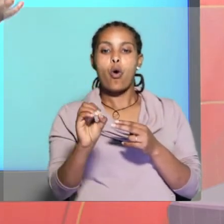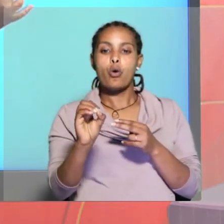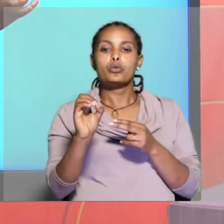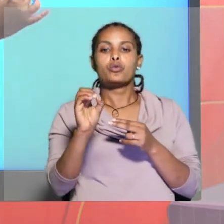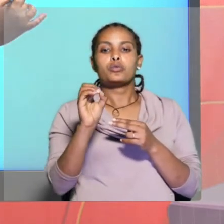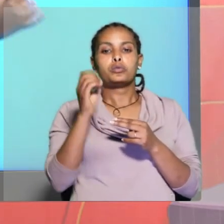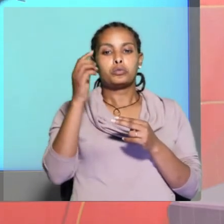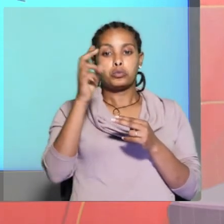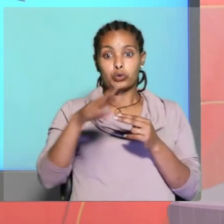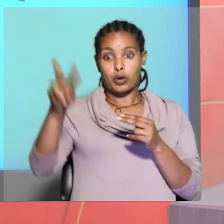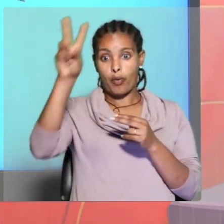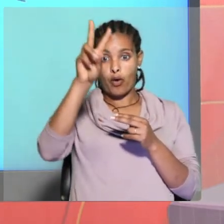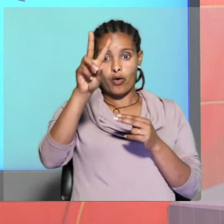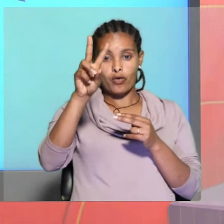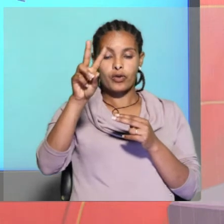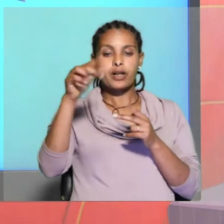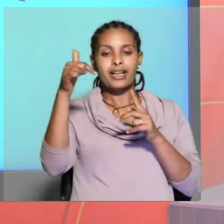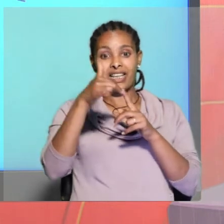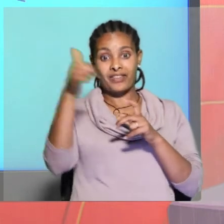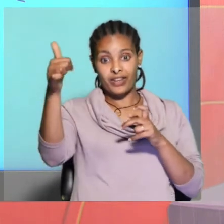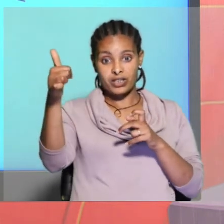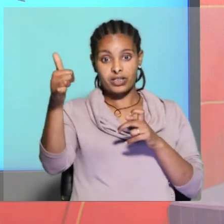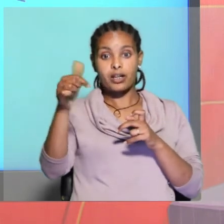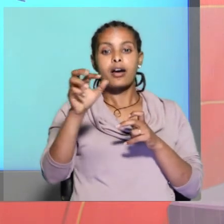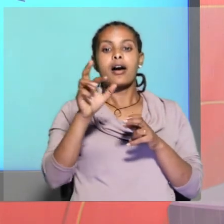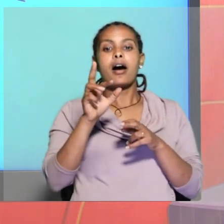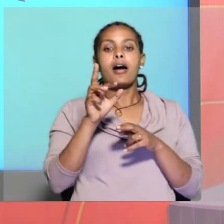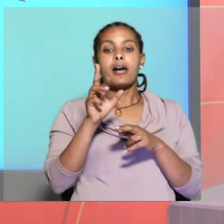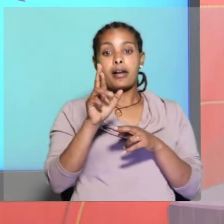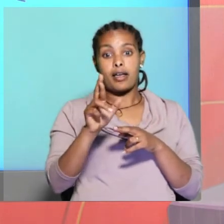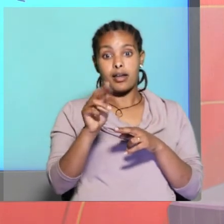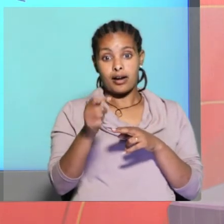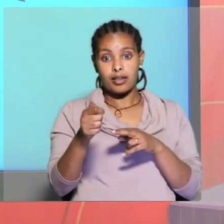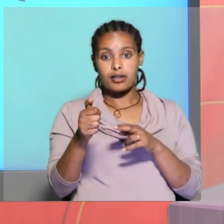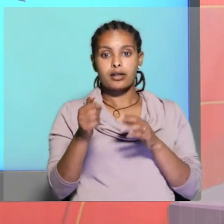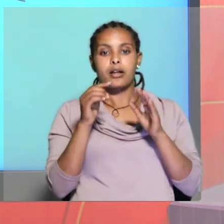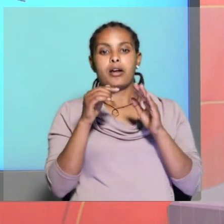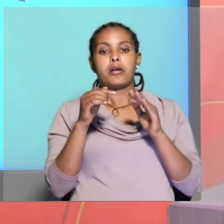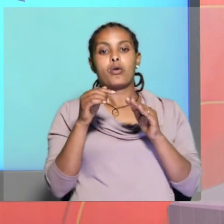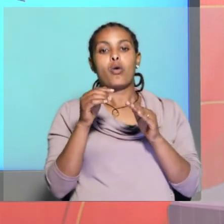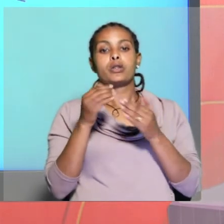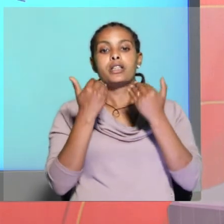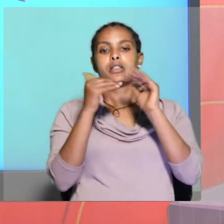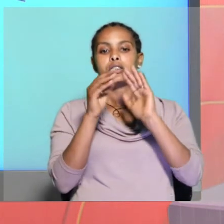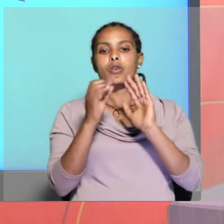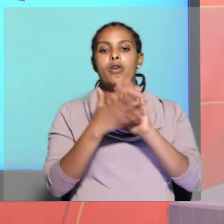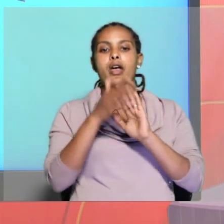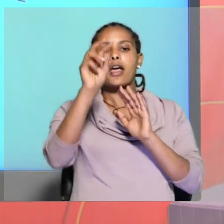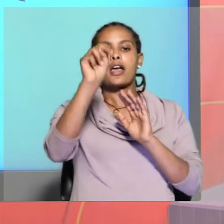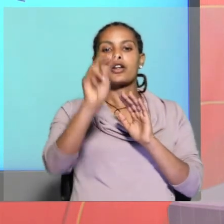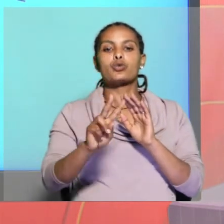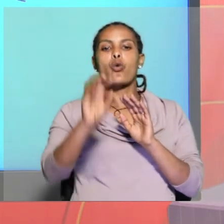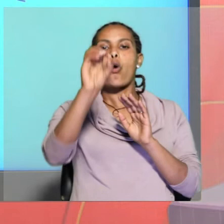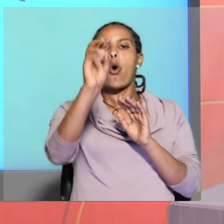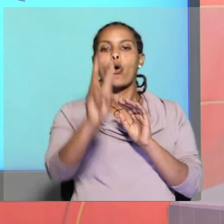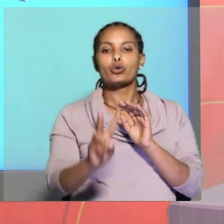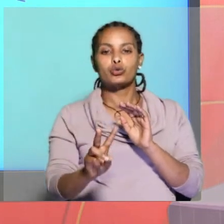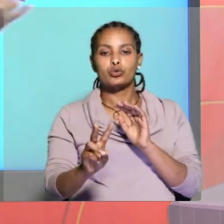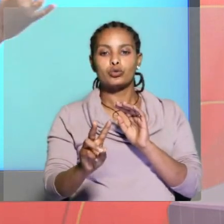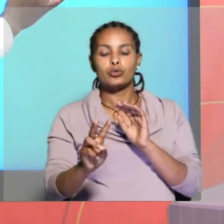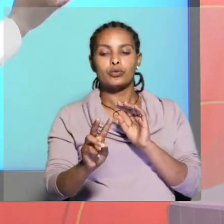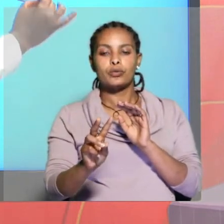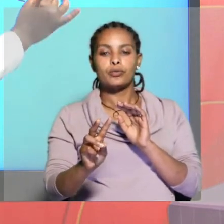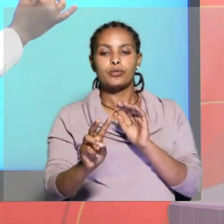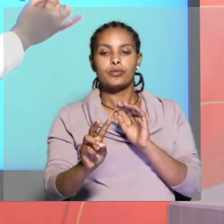the power 2 equal reverse rates depend on concentration of N2O2. K